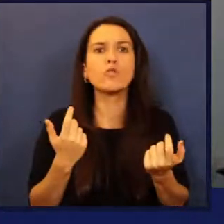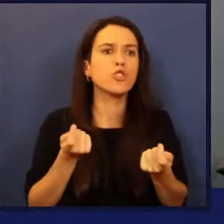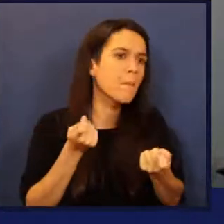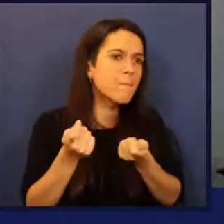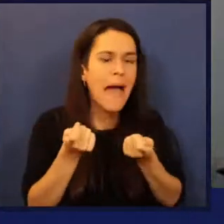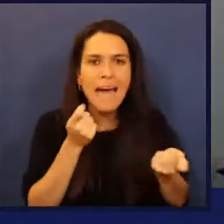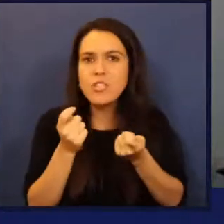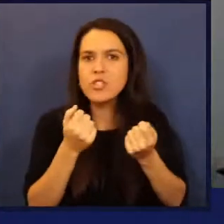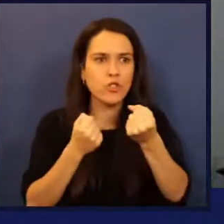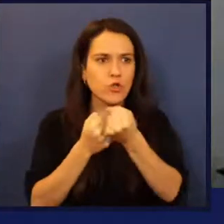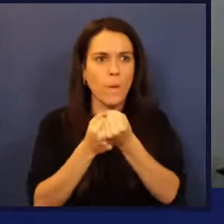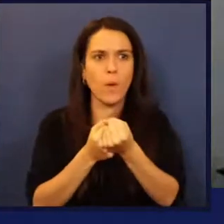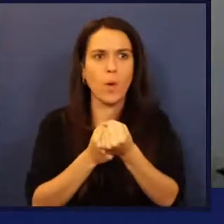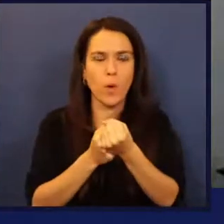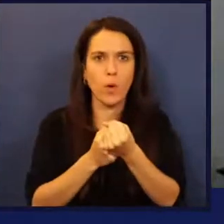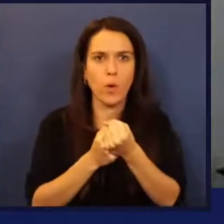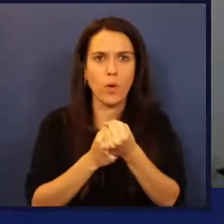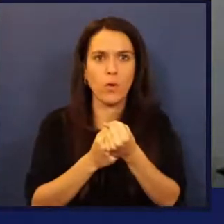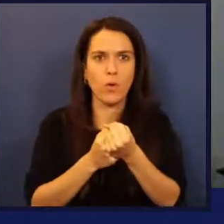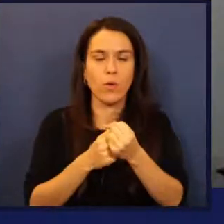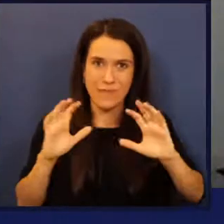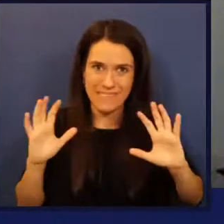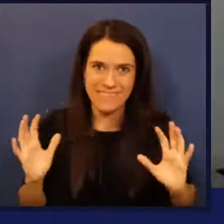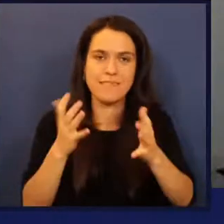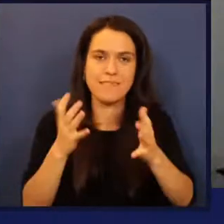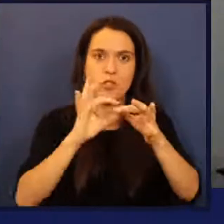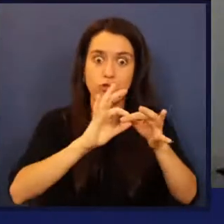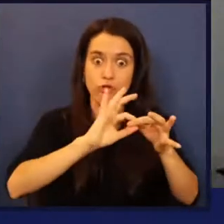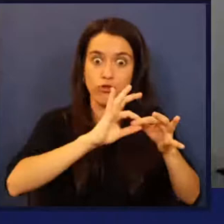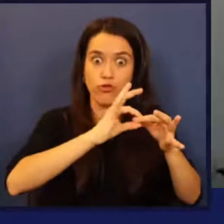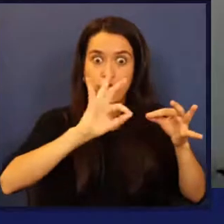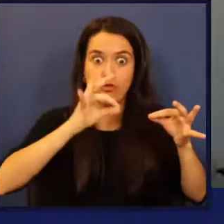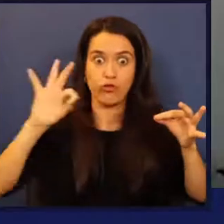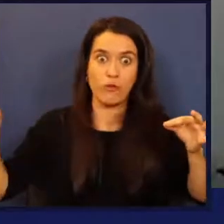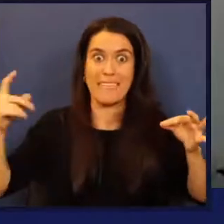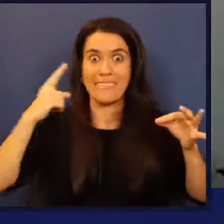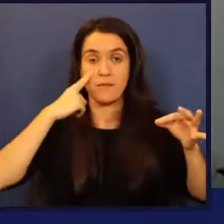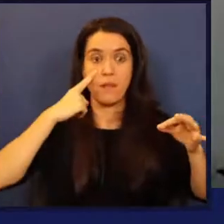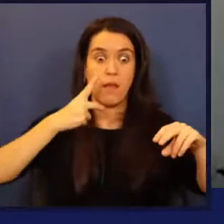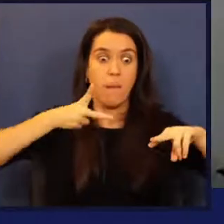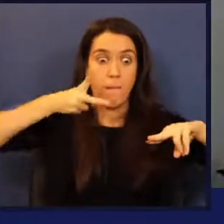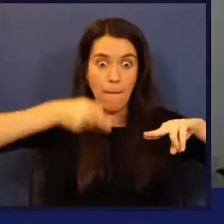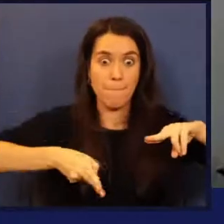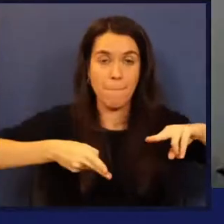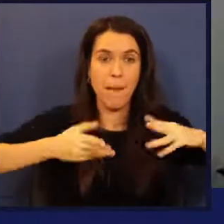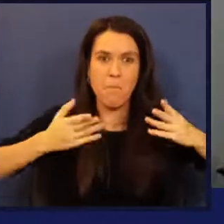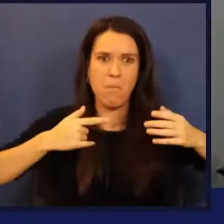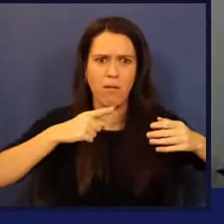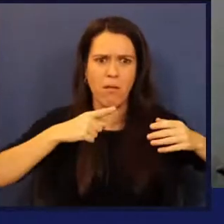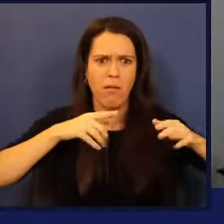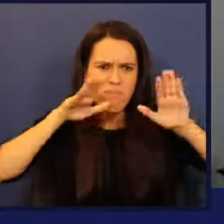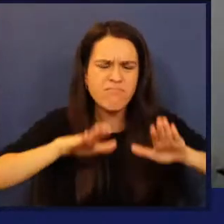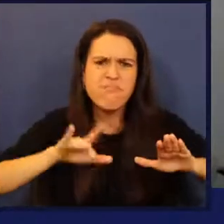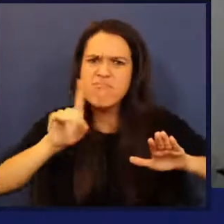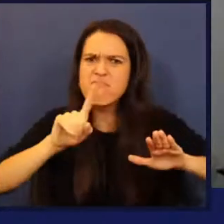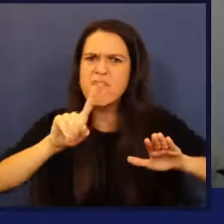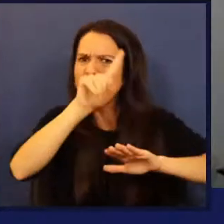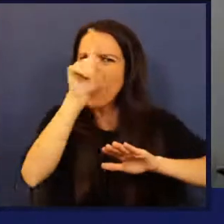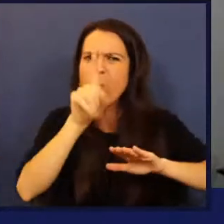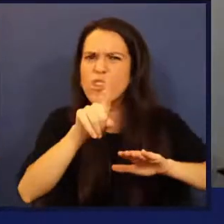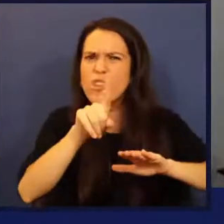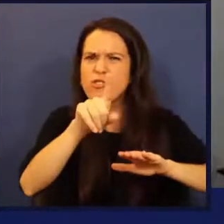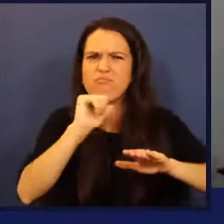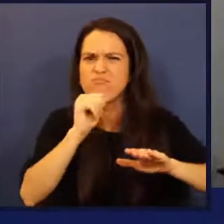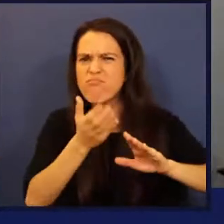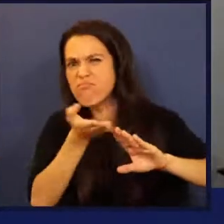support for pulling the chain on the train and stopping or pausing or asking different questions if our